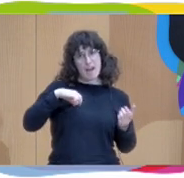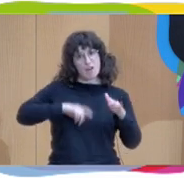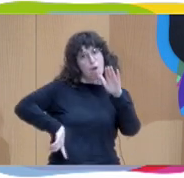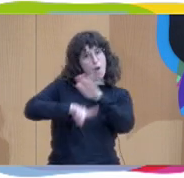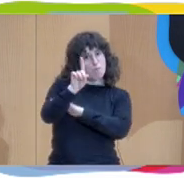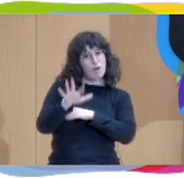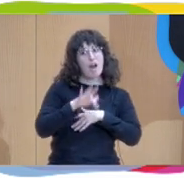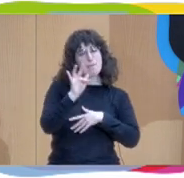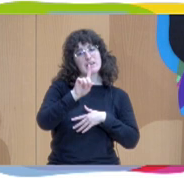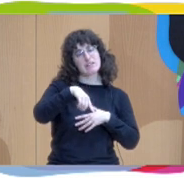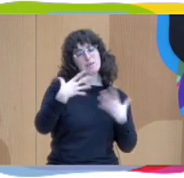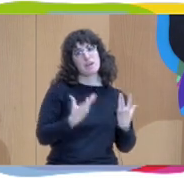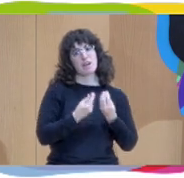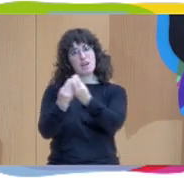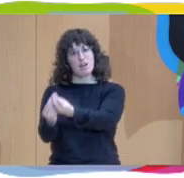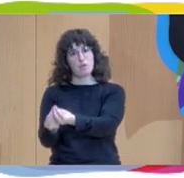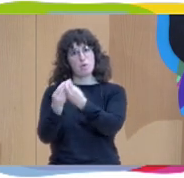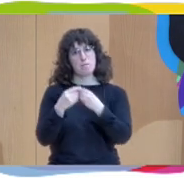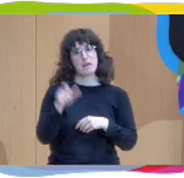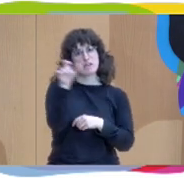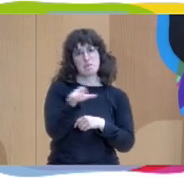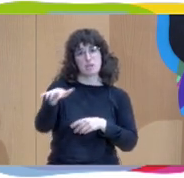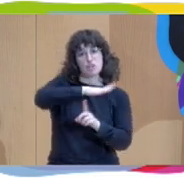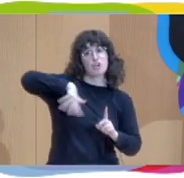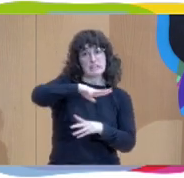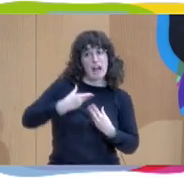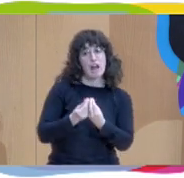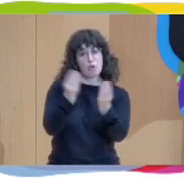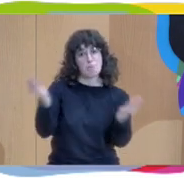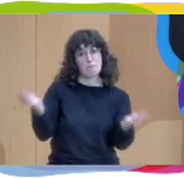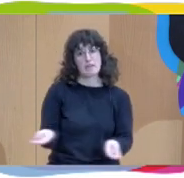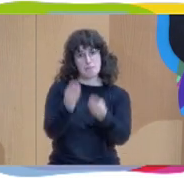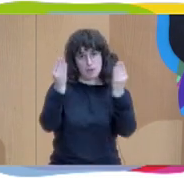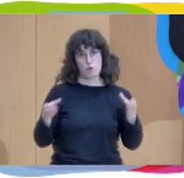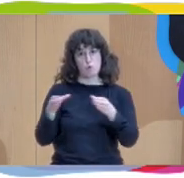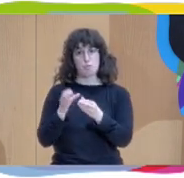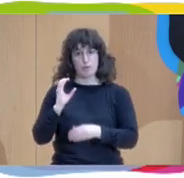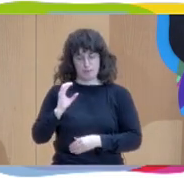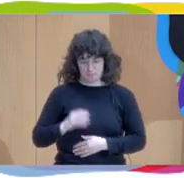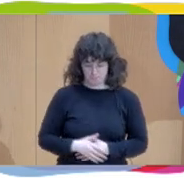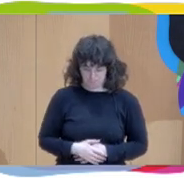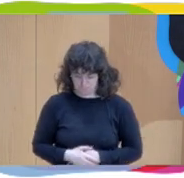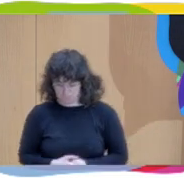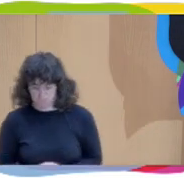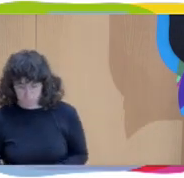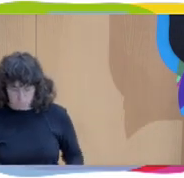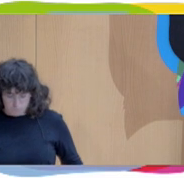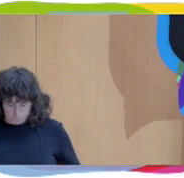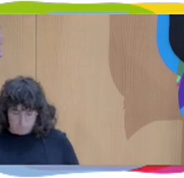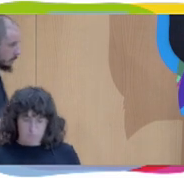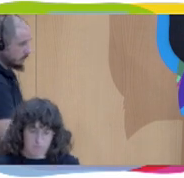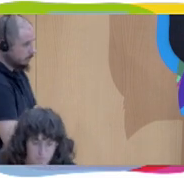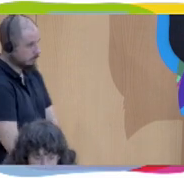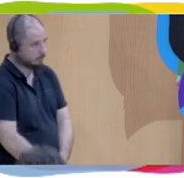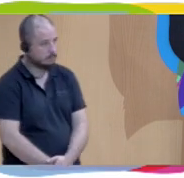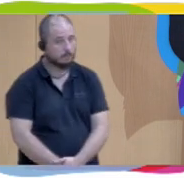And then moving on to the Group C training that is, I think, essential for